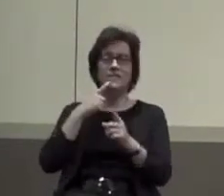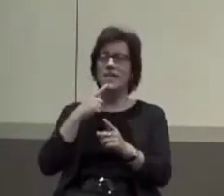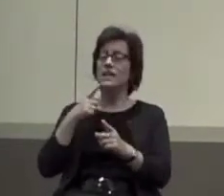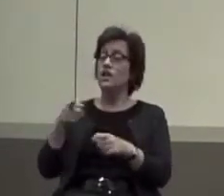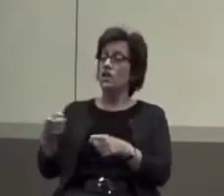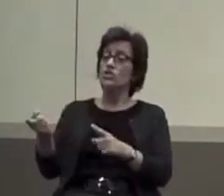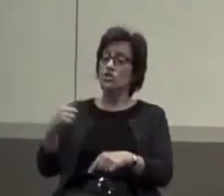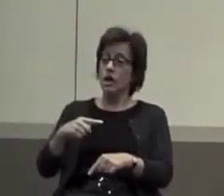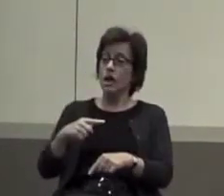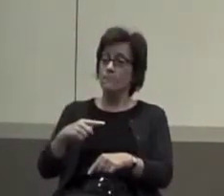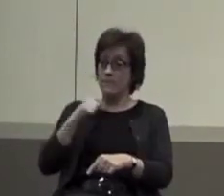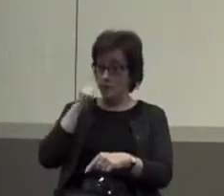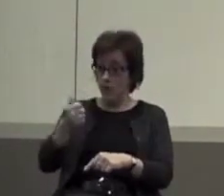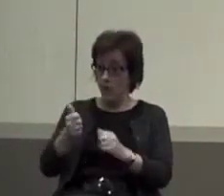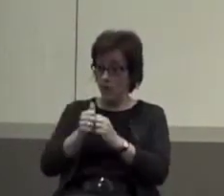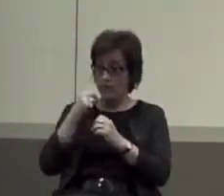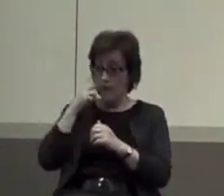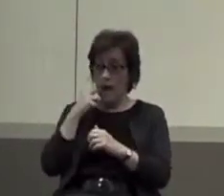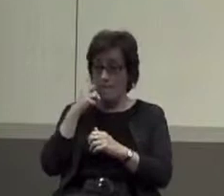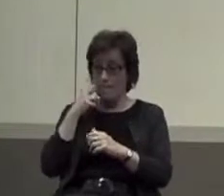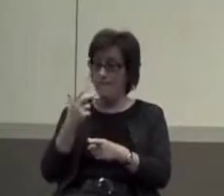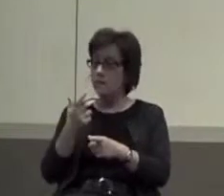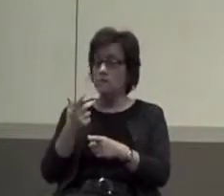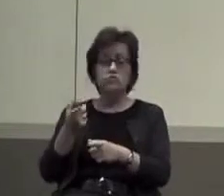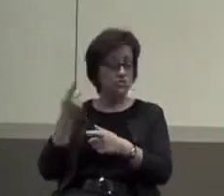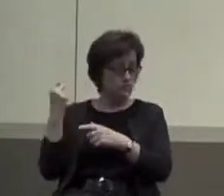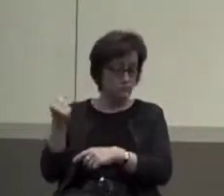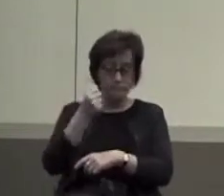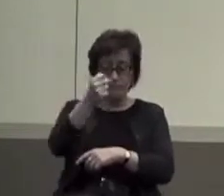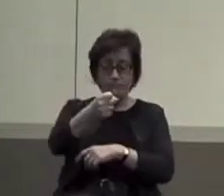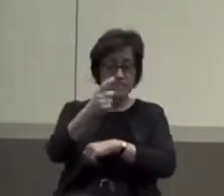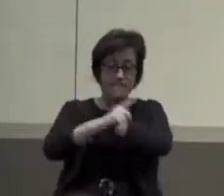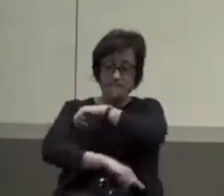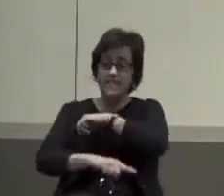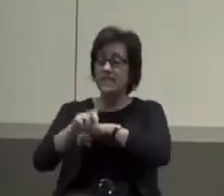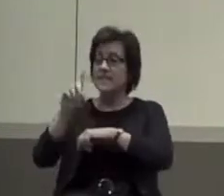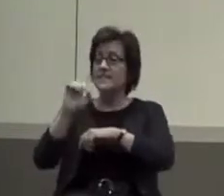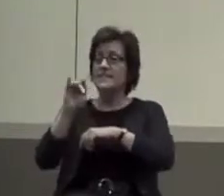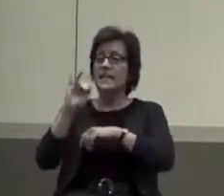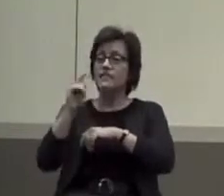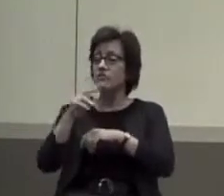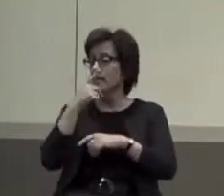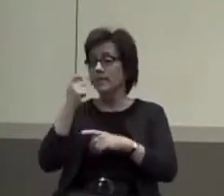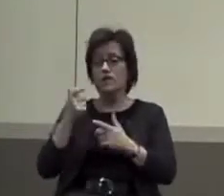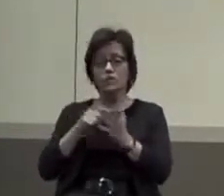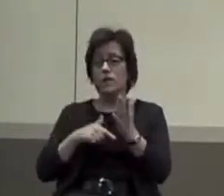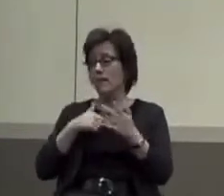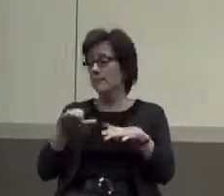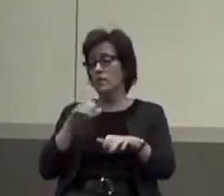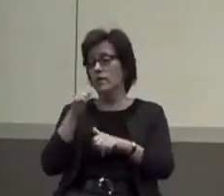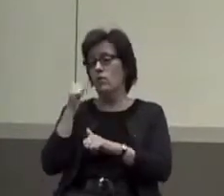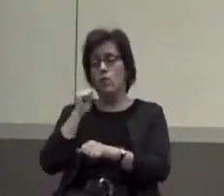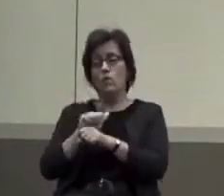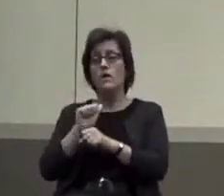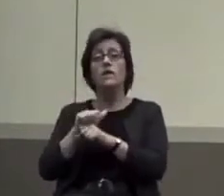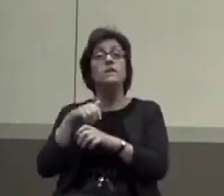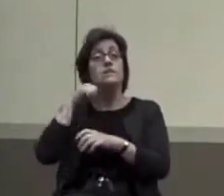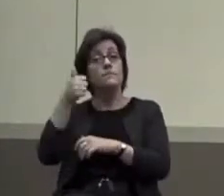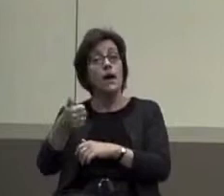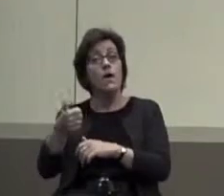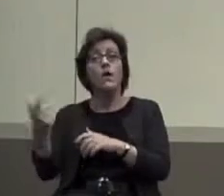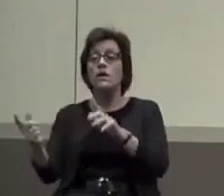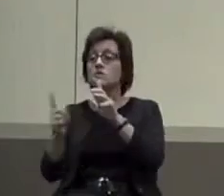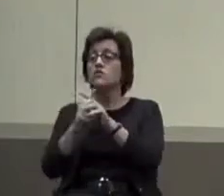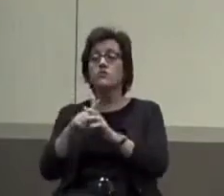mouth tomorrow, and you're just having detention because clearly what I'm doing is not working. The next day, she walked in, she had gum in